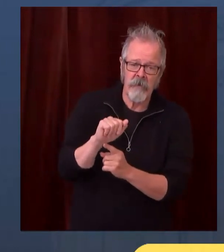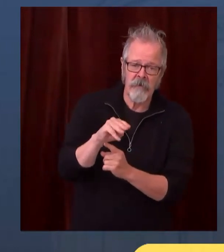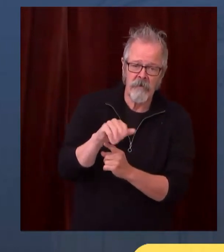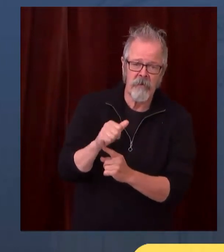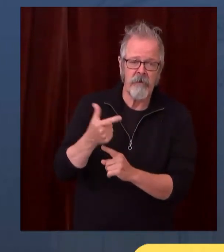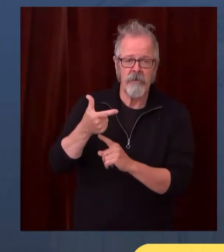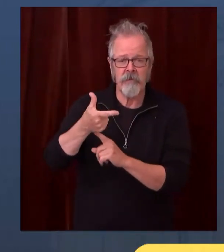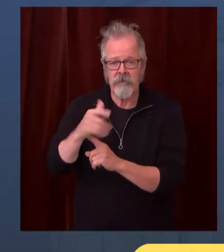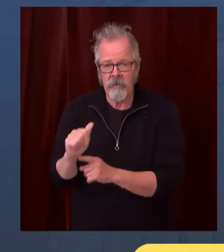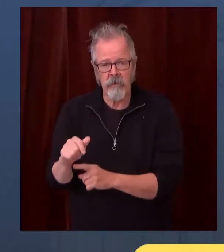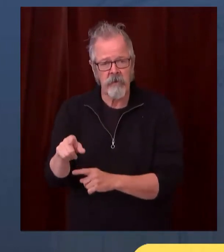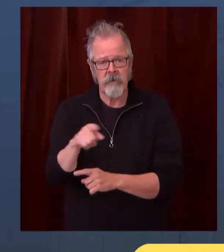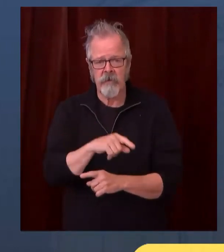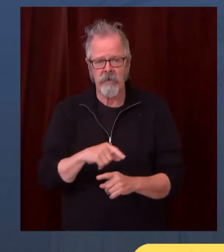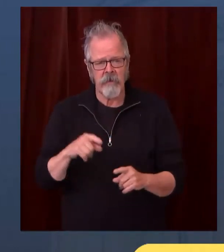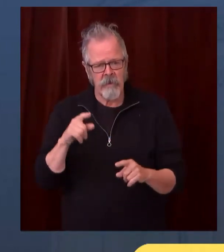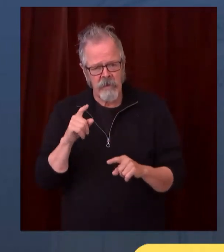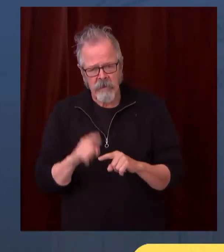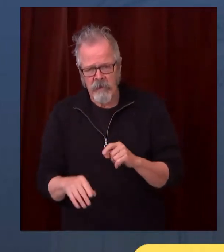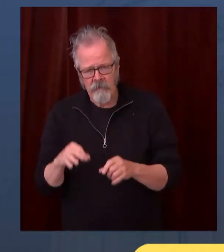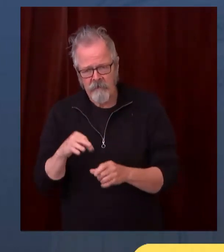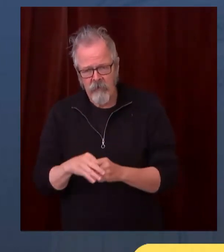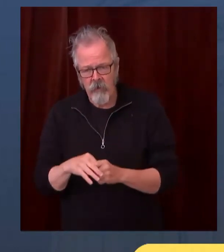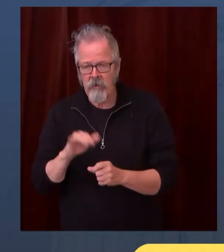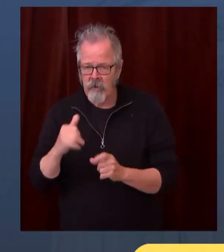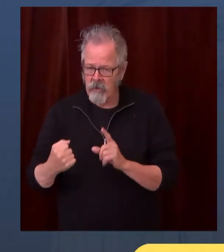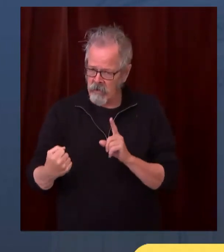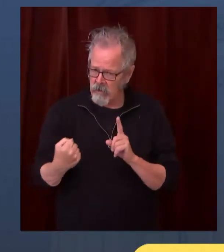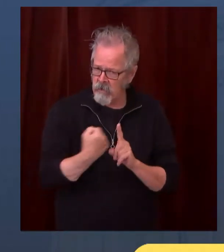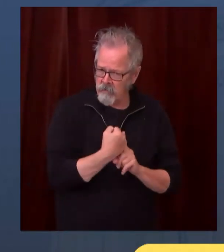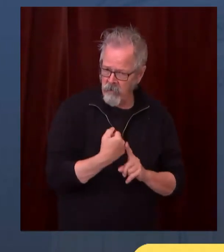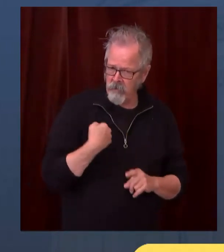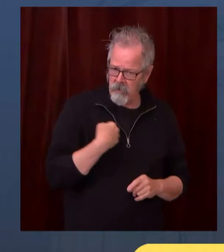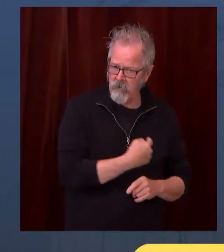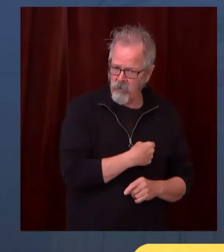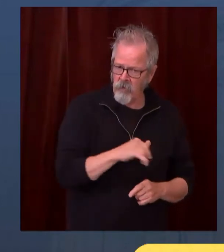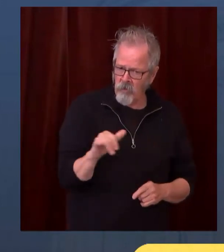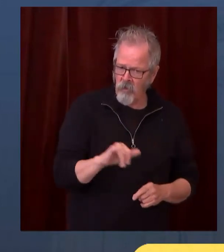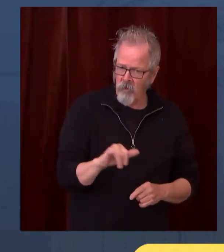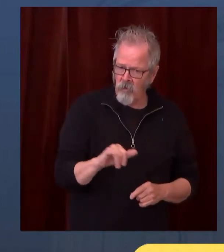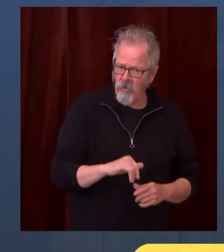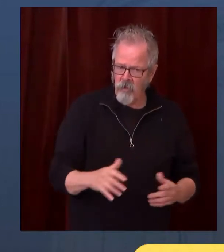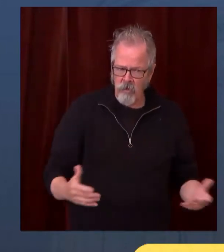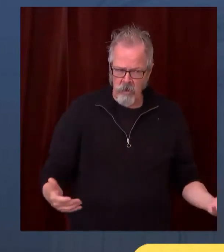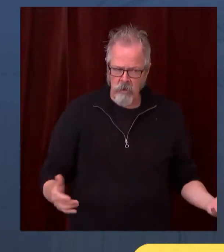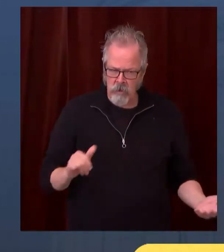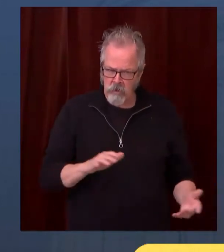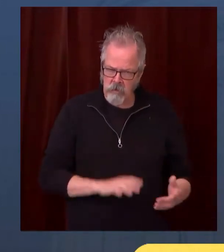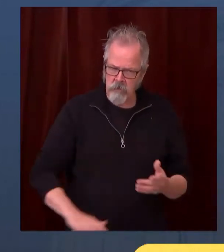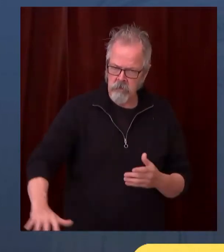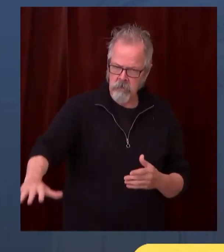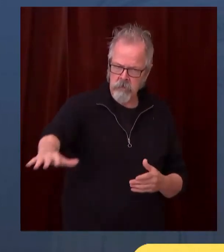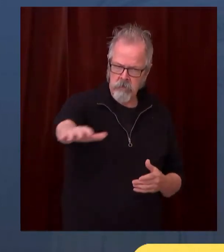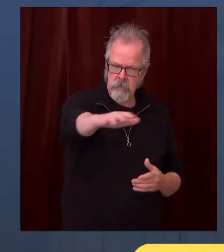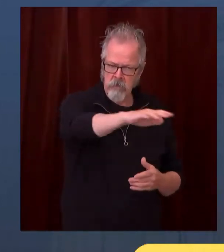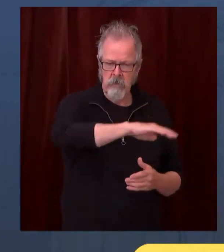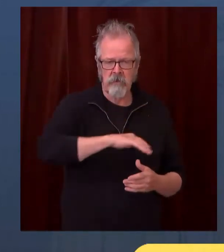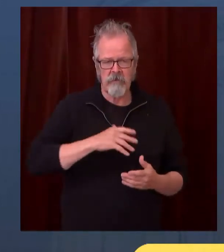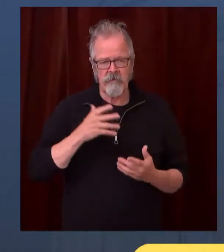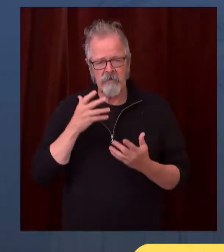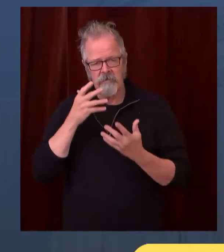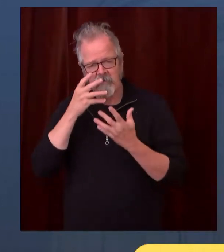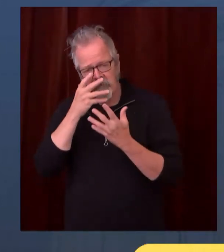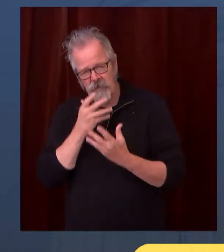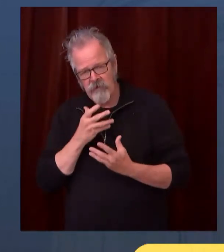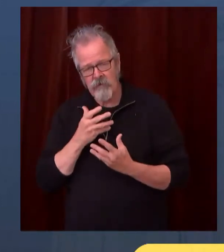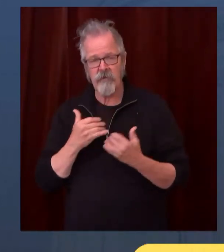have a president who's really fixated on using the pandemic to deny the people of the